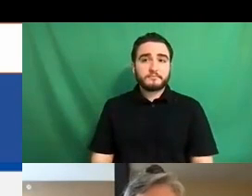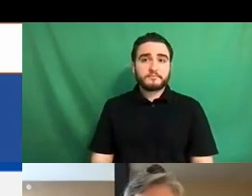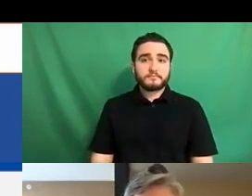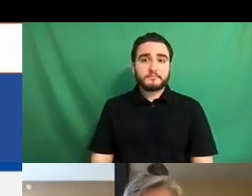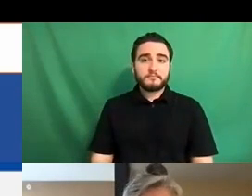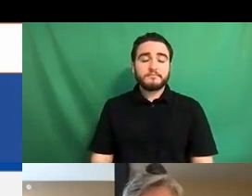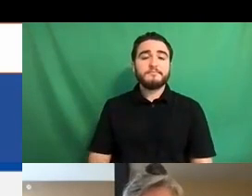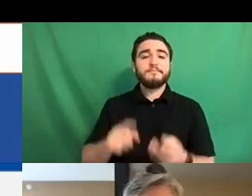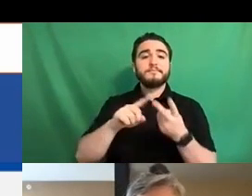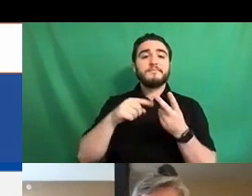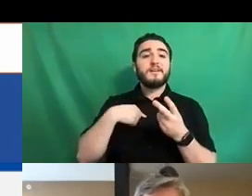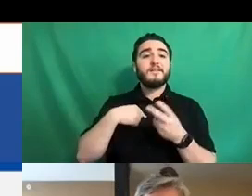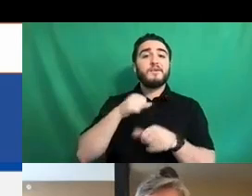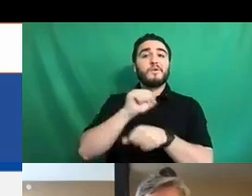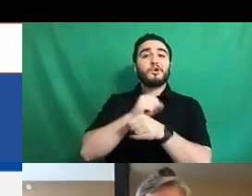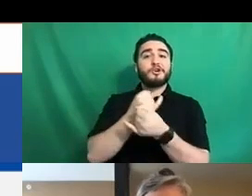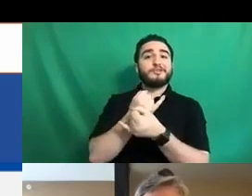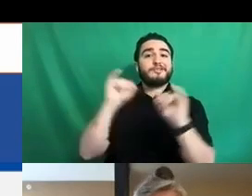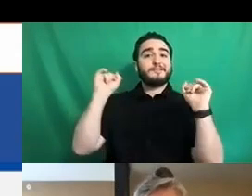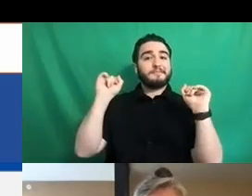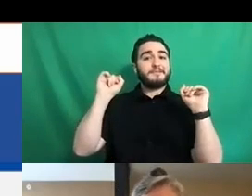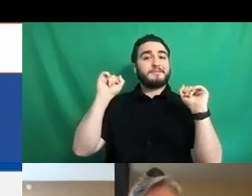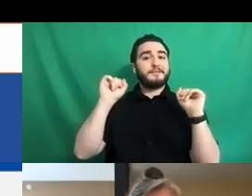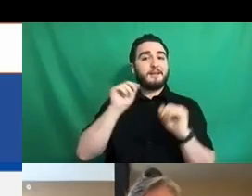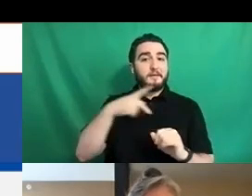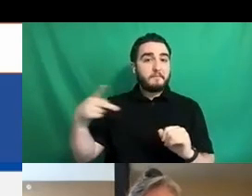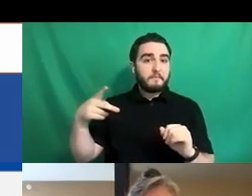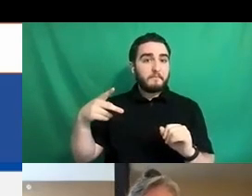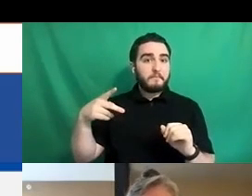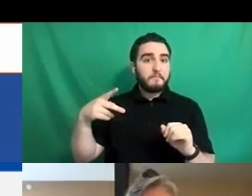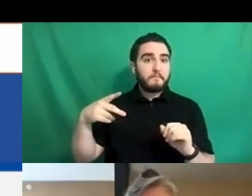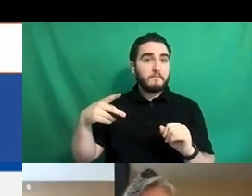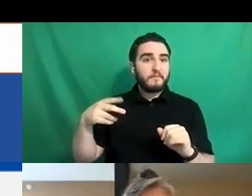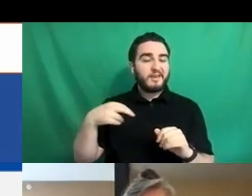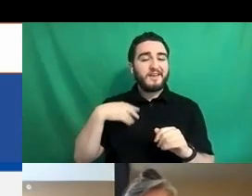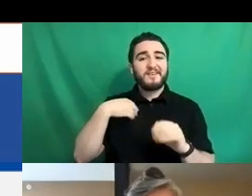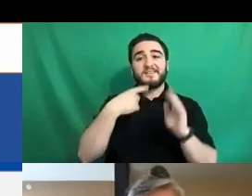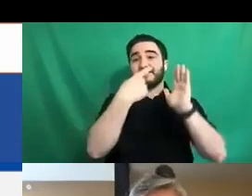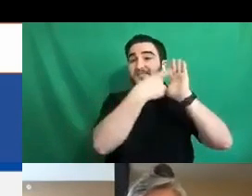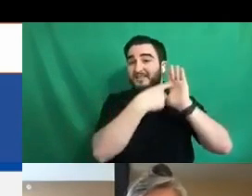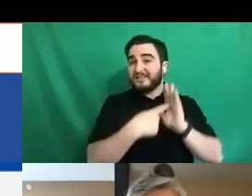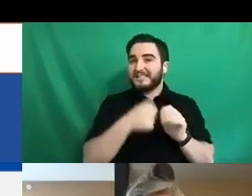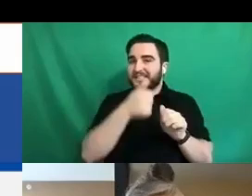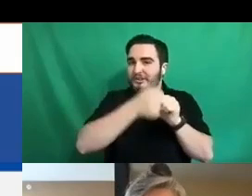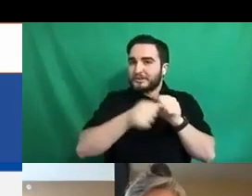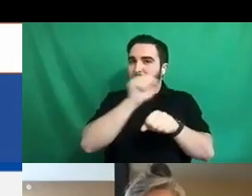also have the work autonomy app. I have the charts of production from each of these employees. So she studies them. The